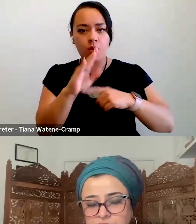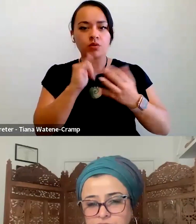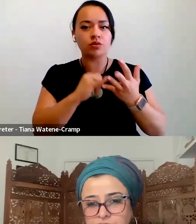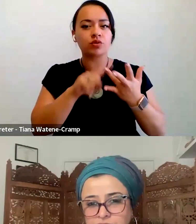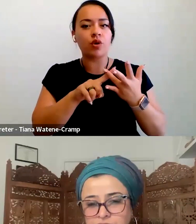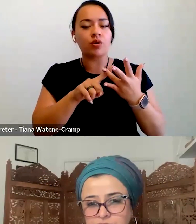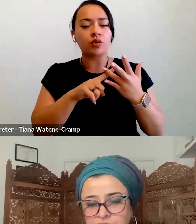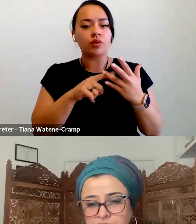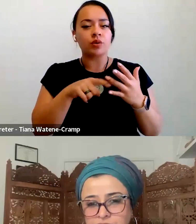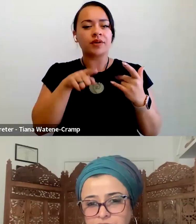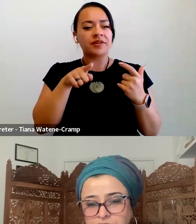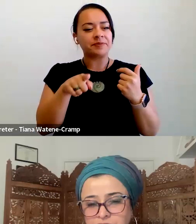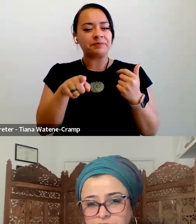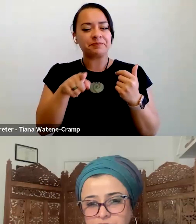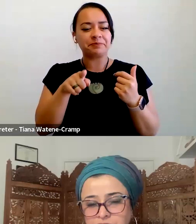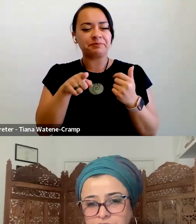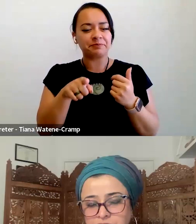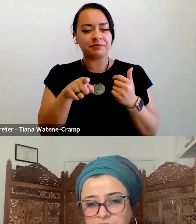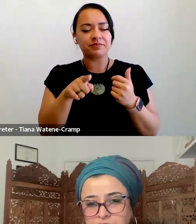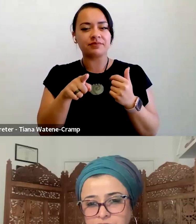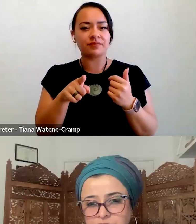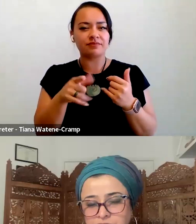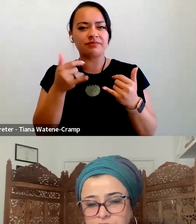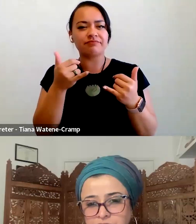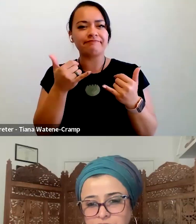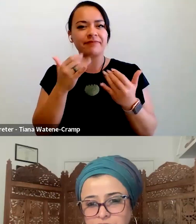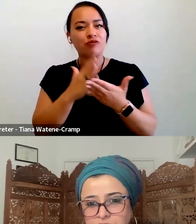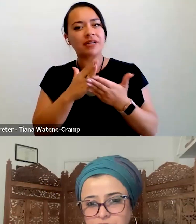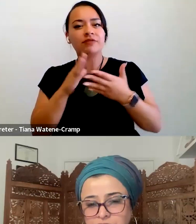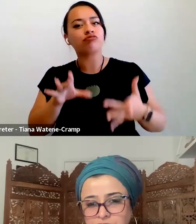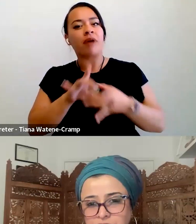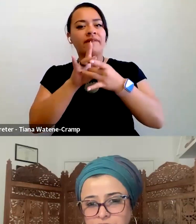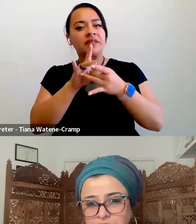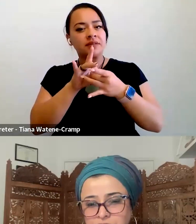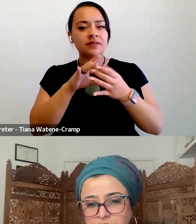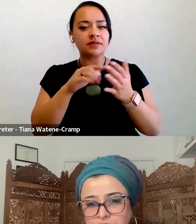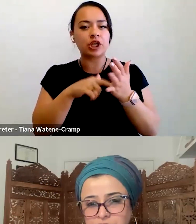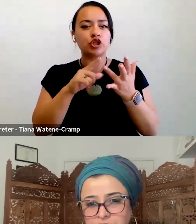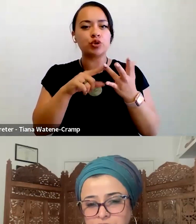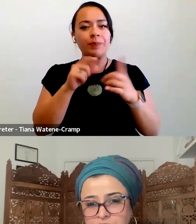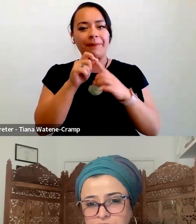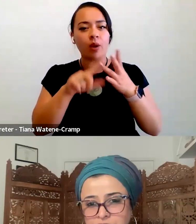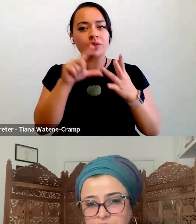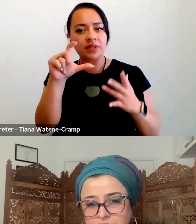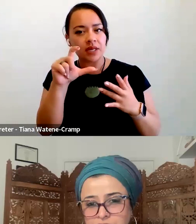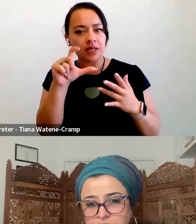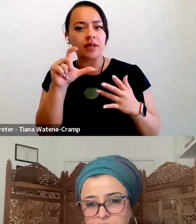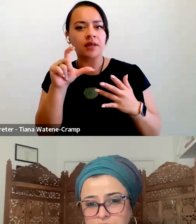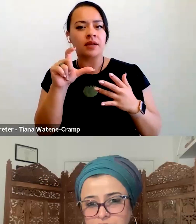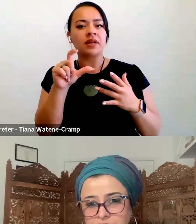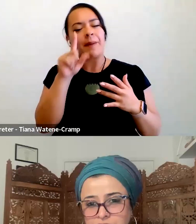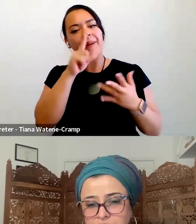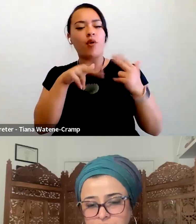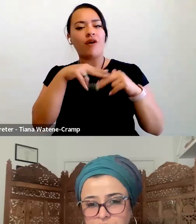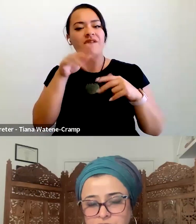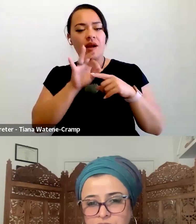very, you know, I think very relevant to people of colour as well. These, you know, kind of being